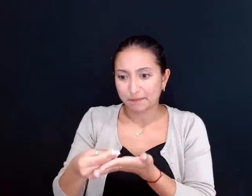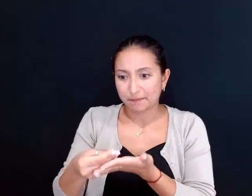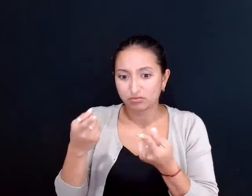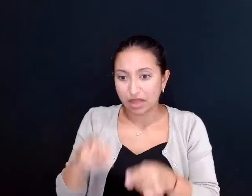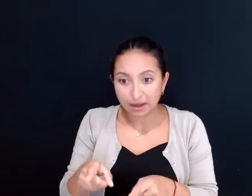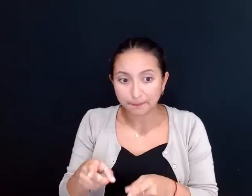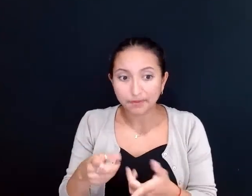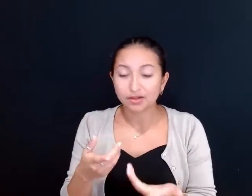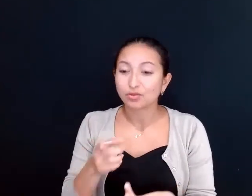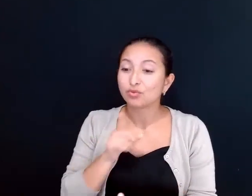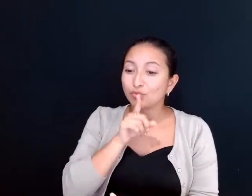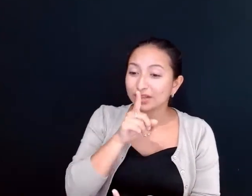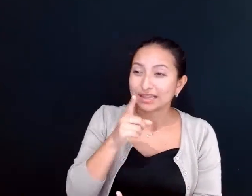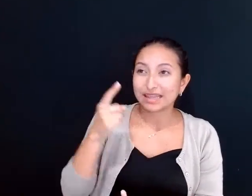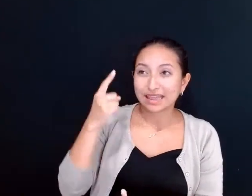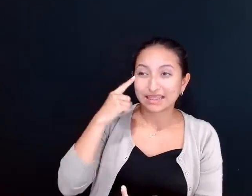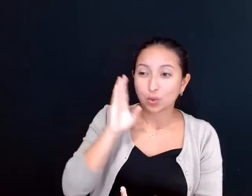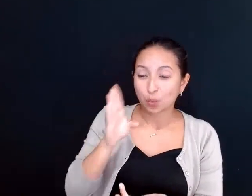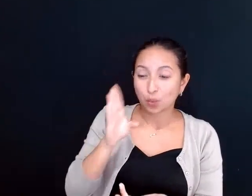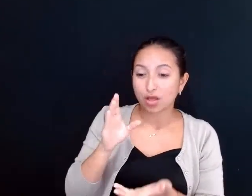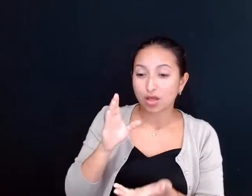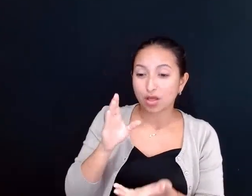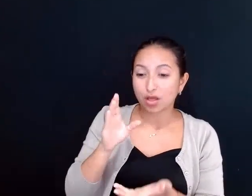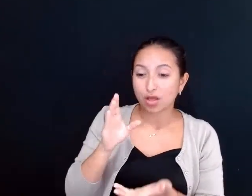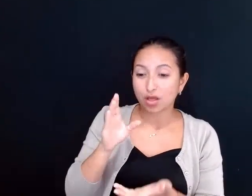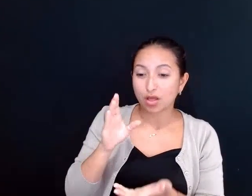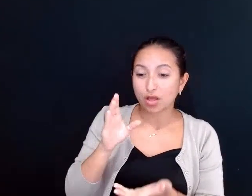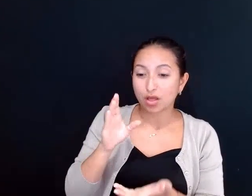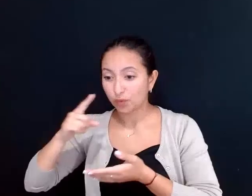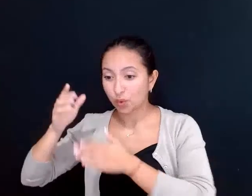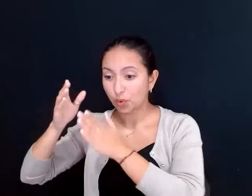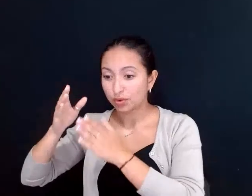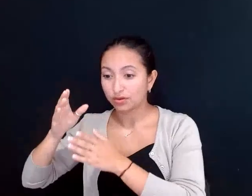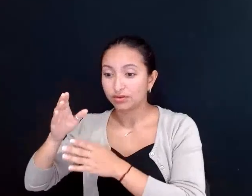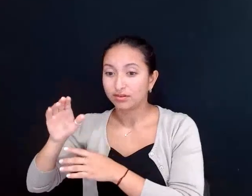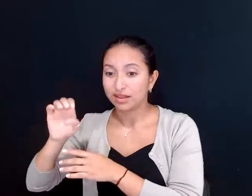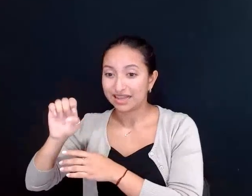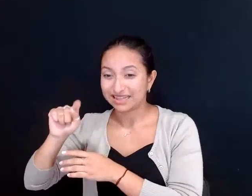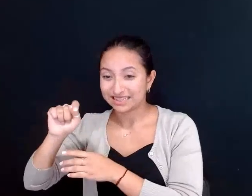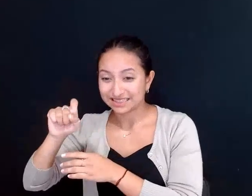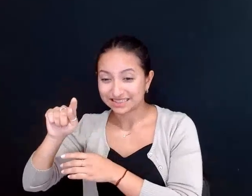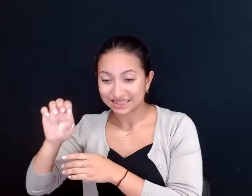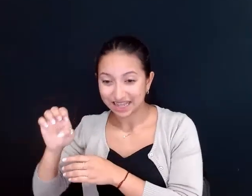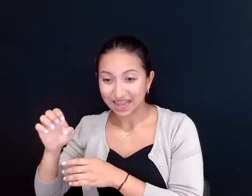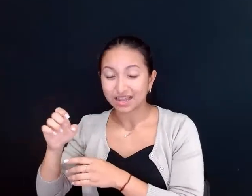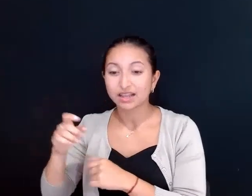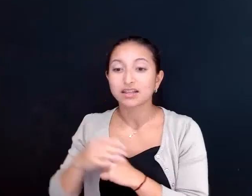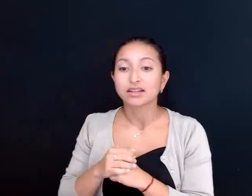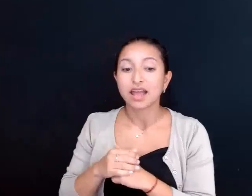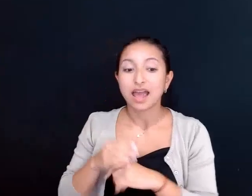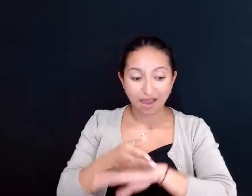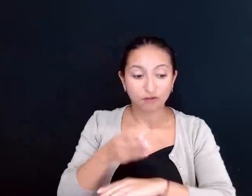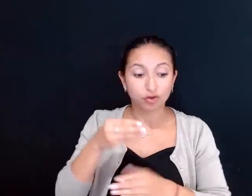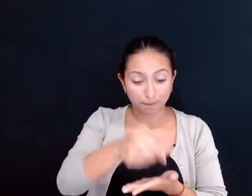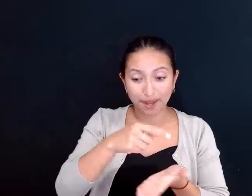most likely to the estate of the beneficiary after all qualified disability expenses are Are paid. paid. Yes. Yeah, including funeral and